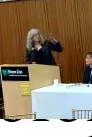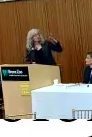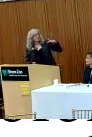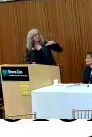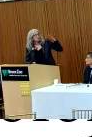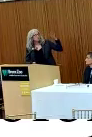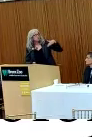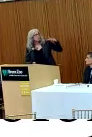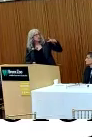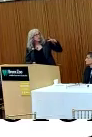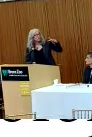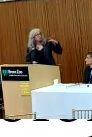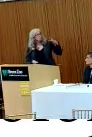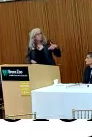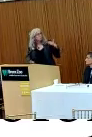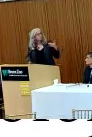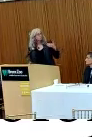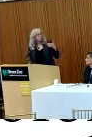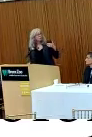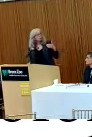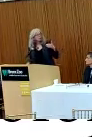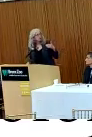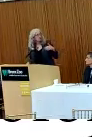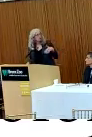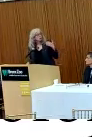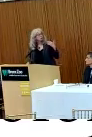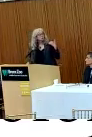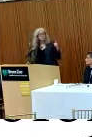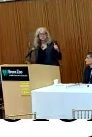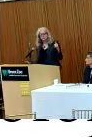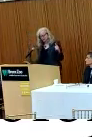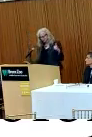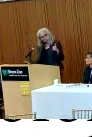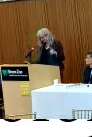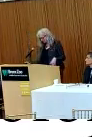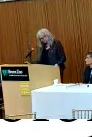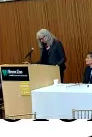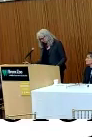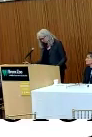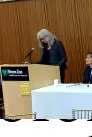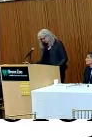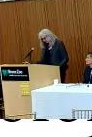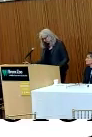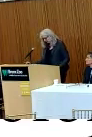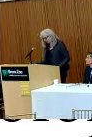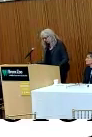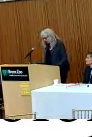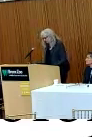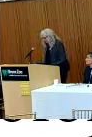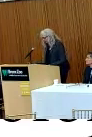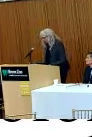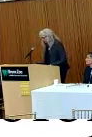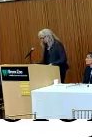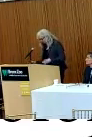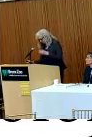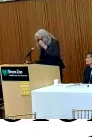are seeing sort of um more homeowners of color look accessing FHA Loans than